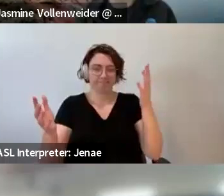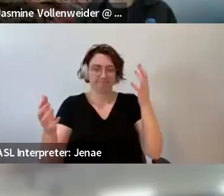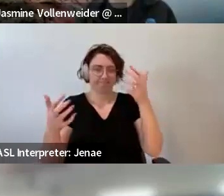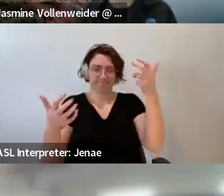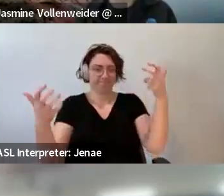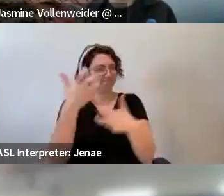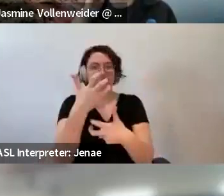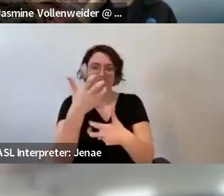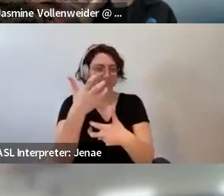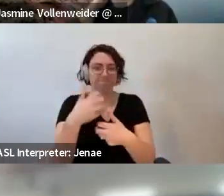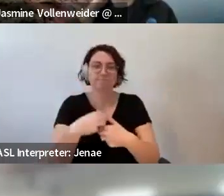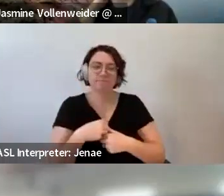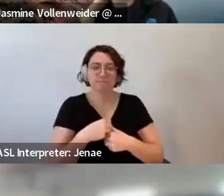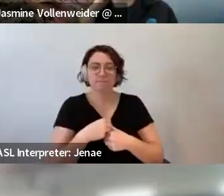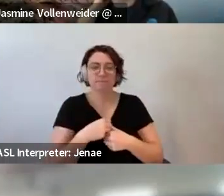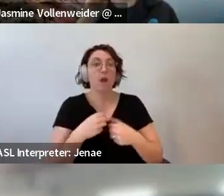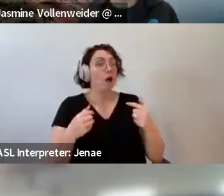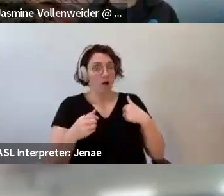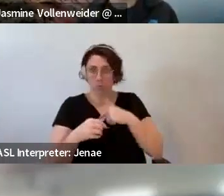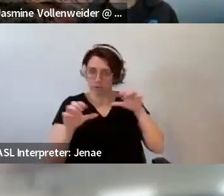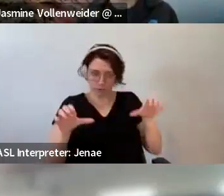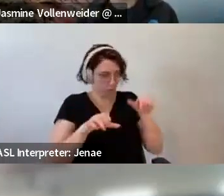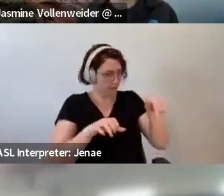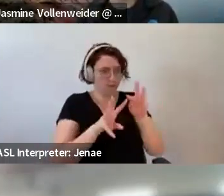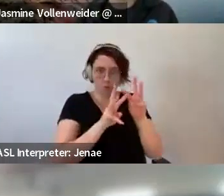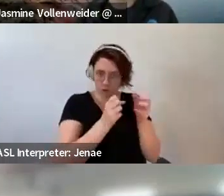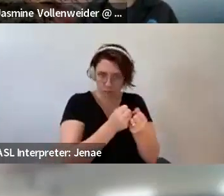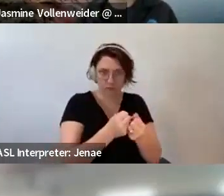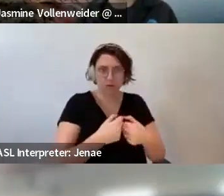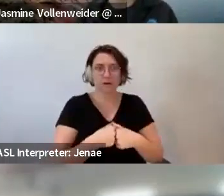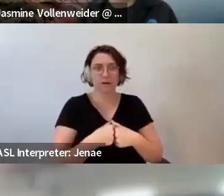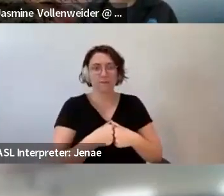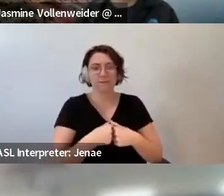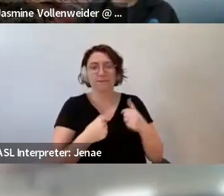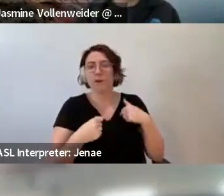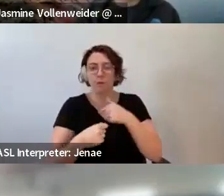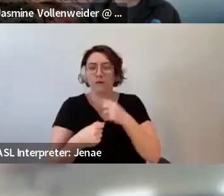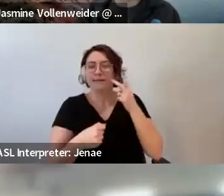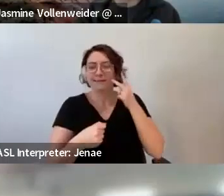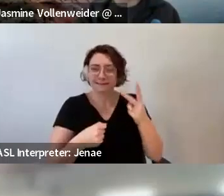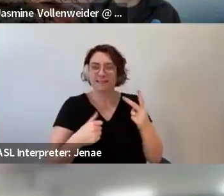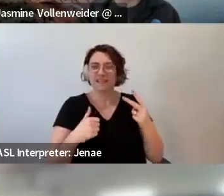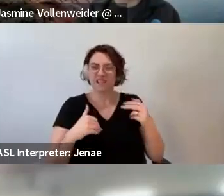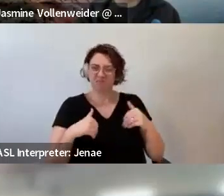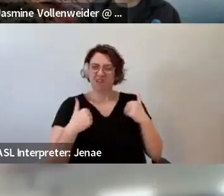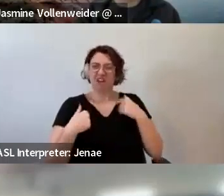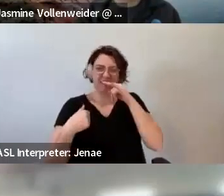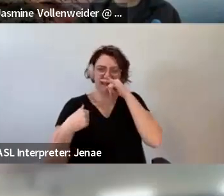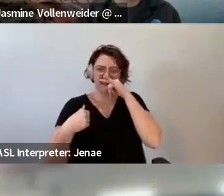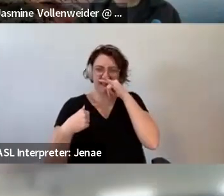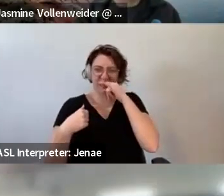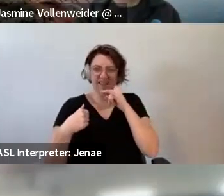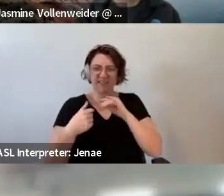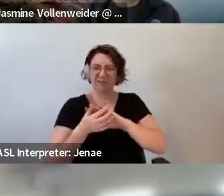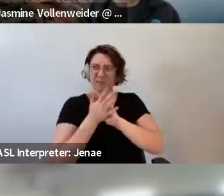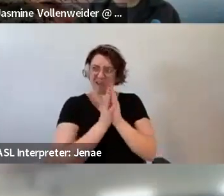And so we're in this workshop and we're seeing these the younger kids just kind of get more